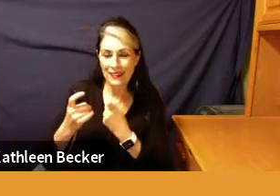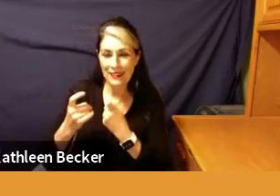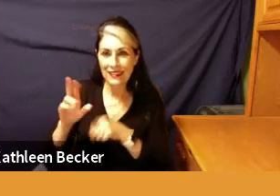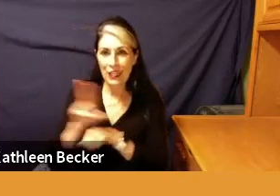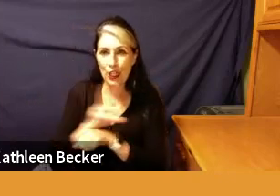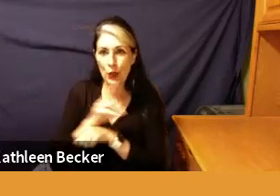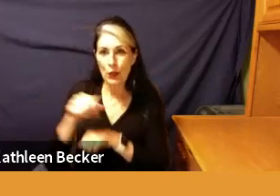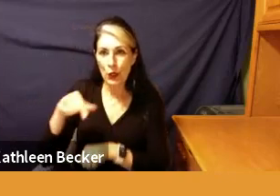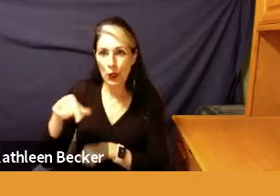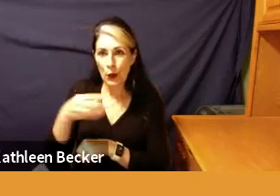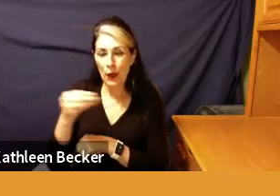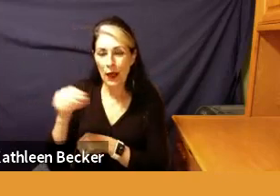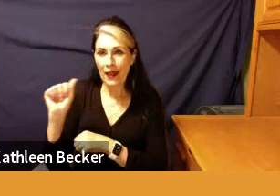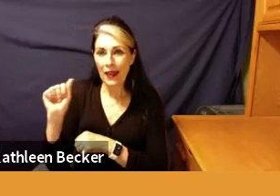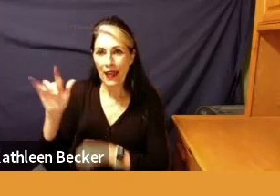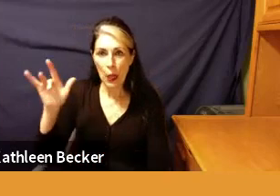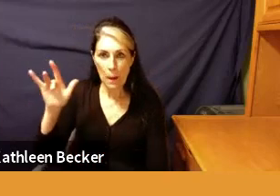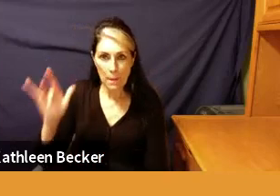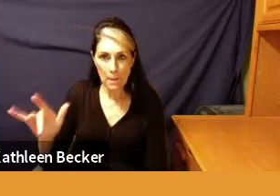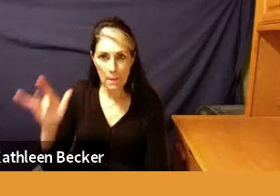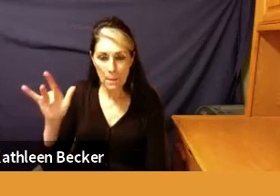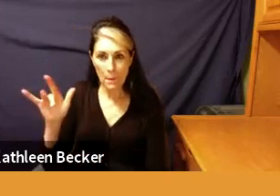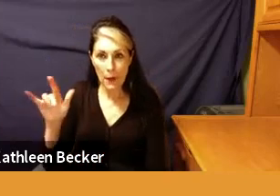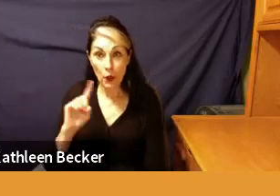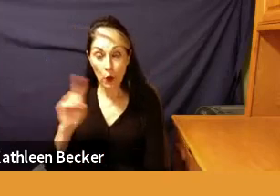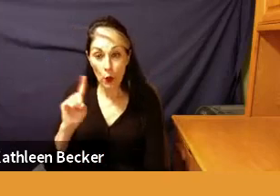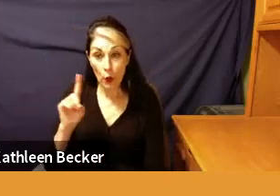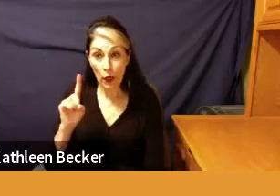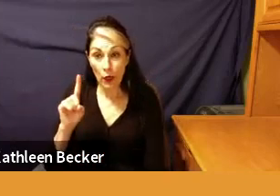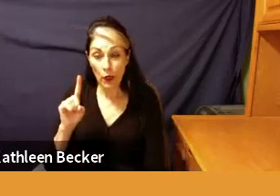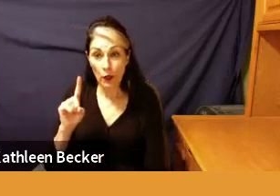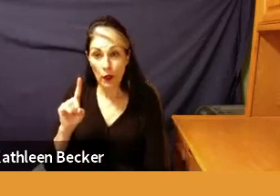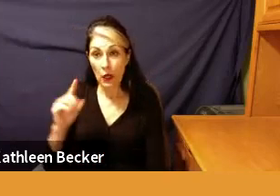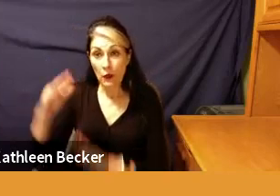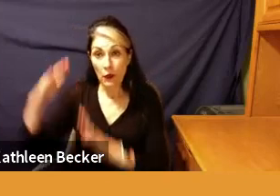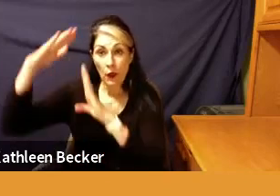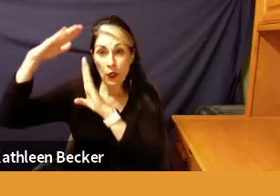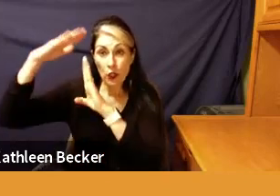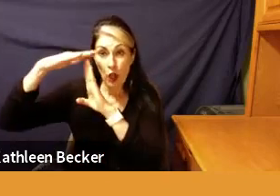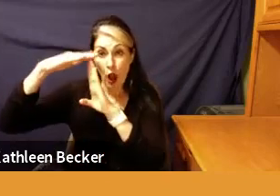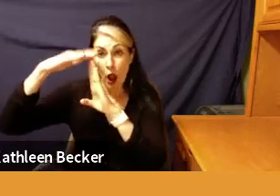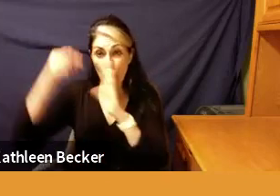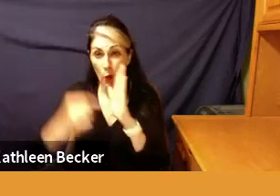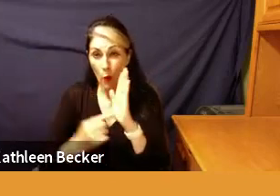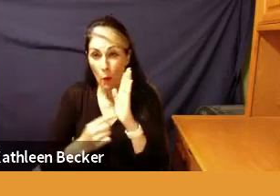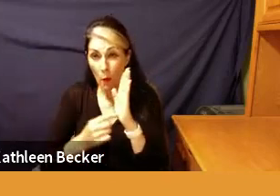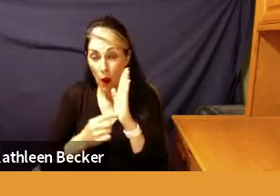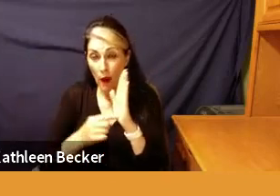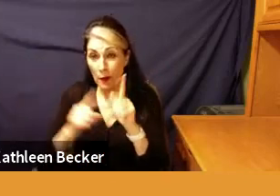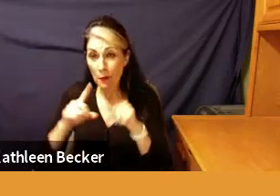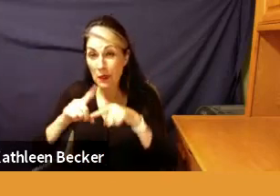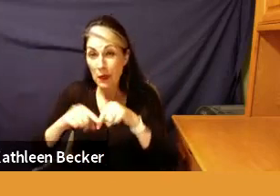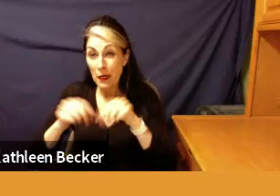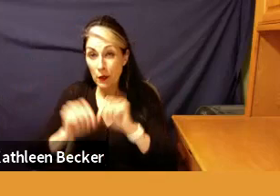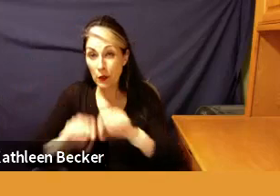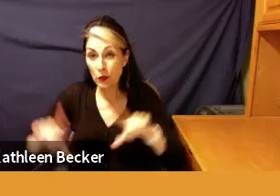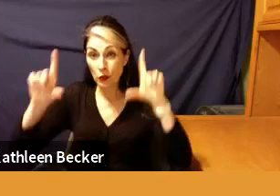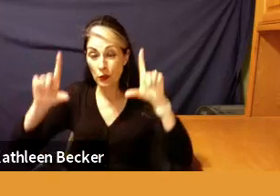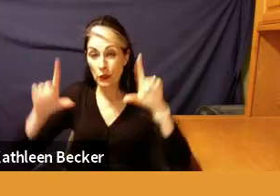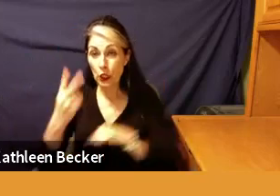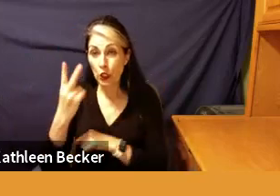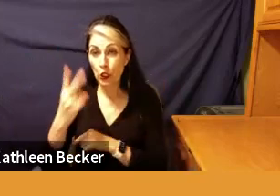the Q&A button at the top or bottom of your screen. It is 2 word